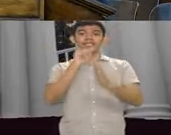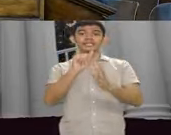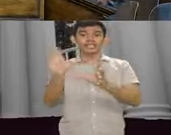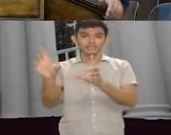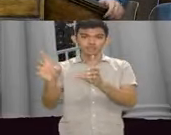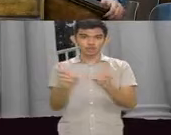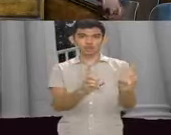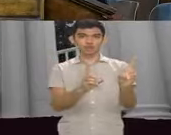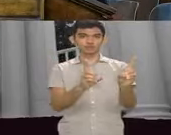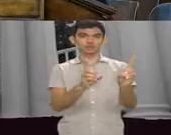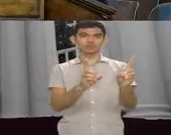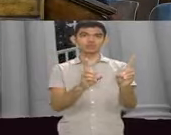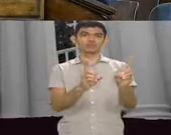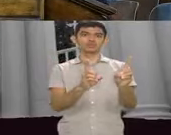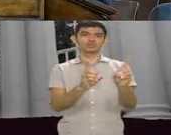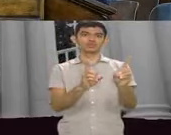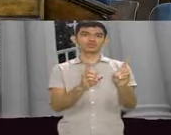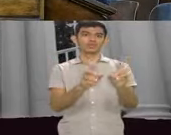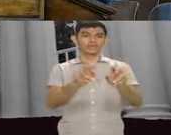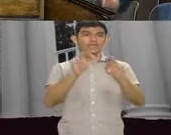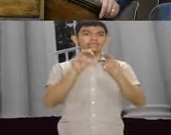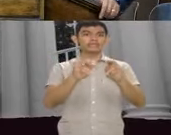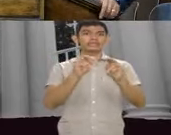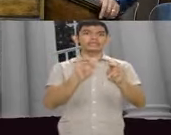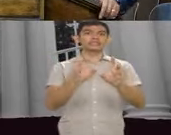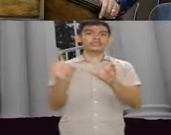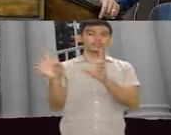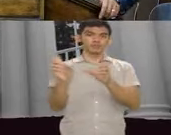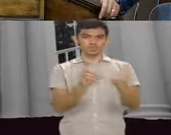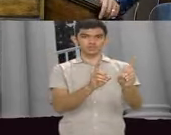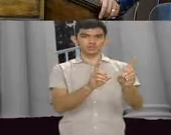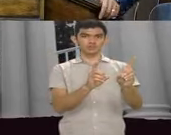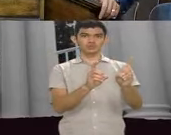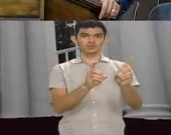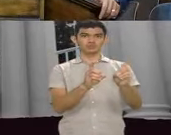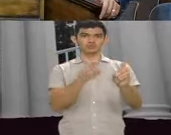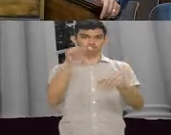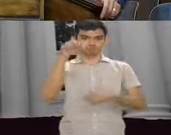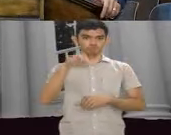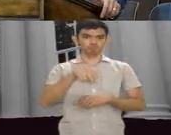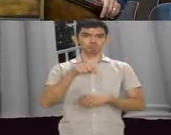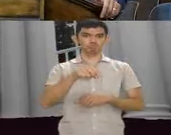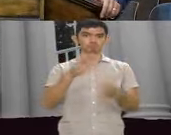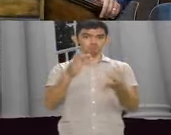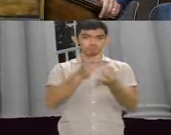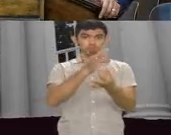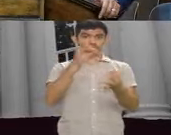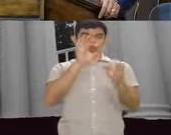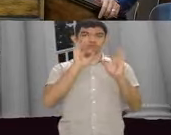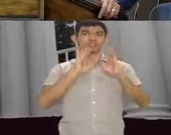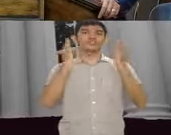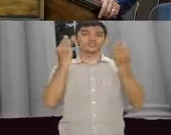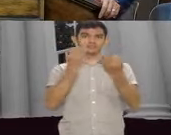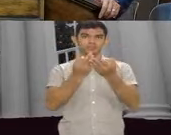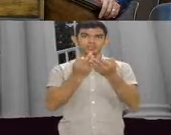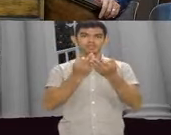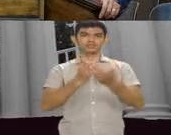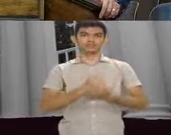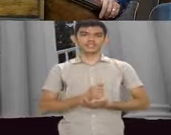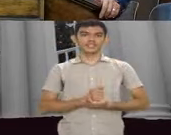do that which we need to do in this spiritual family.